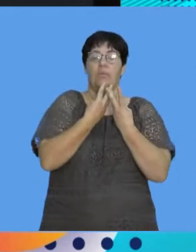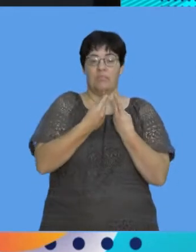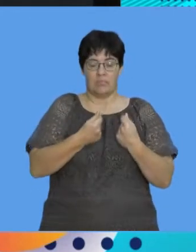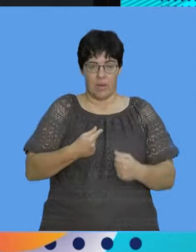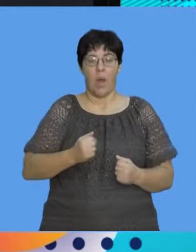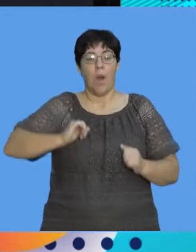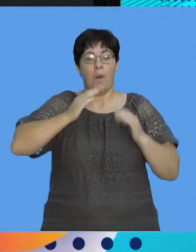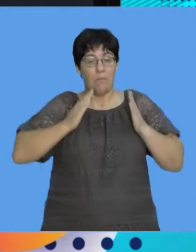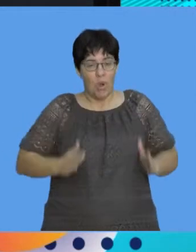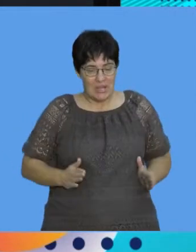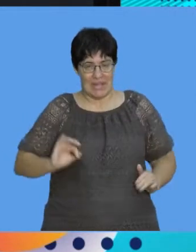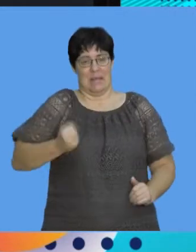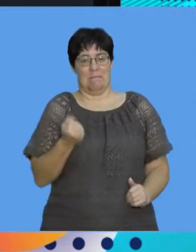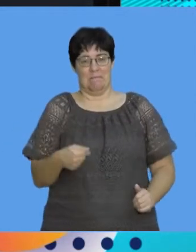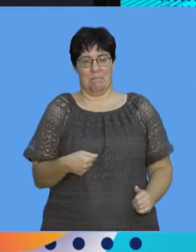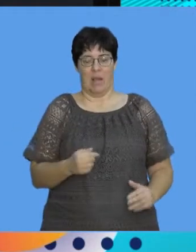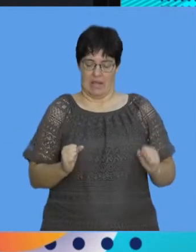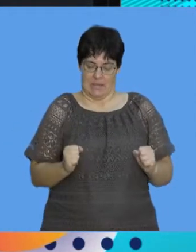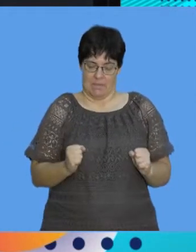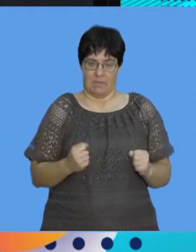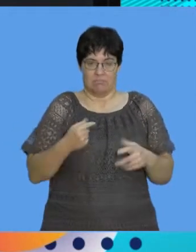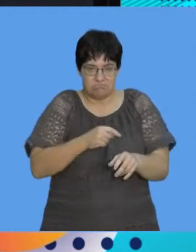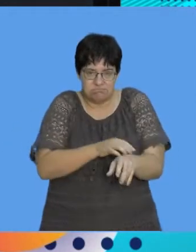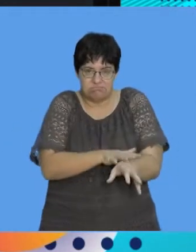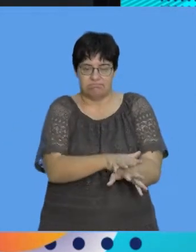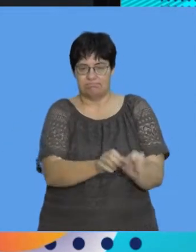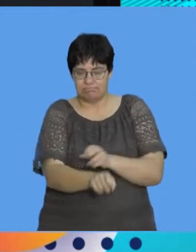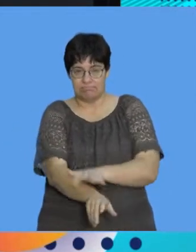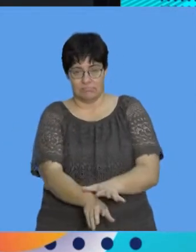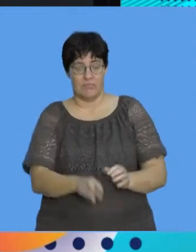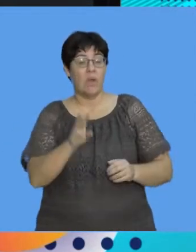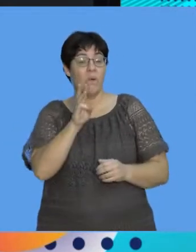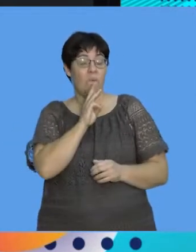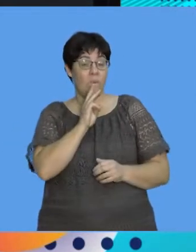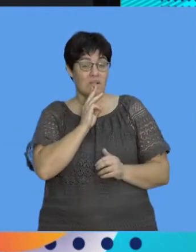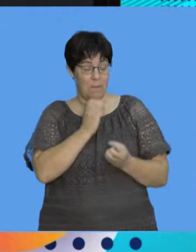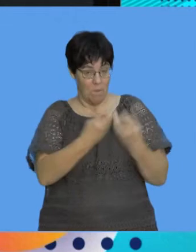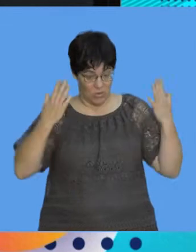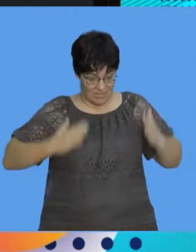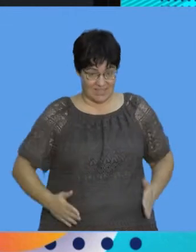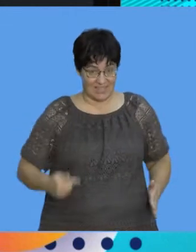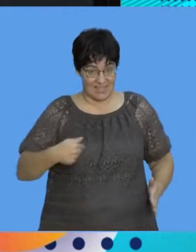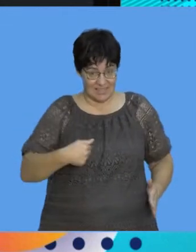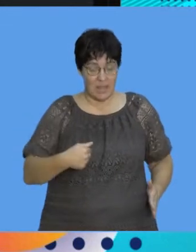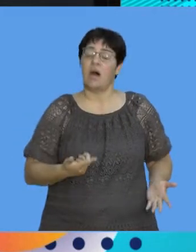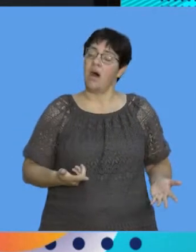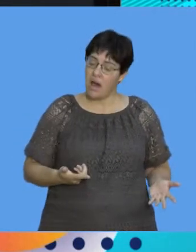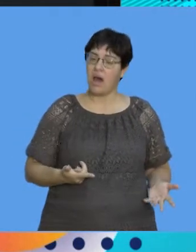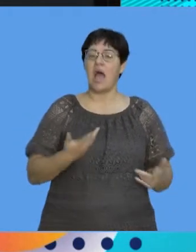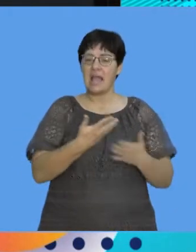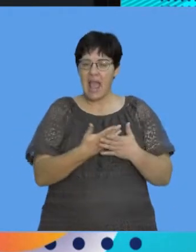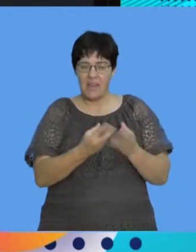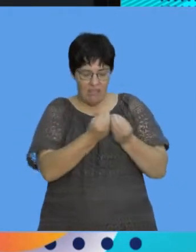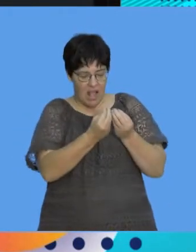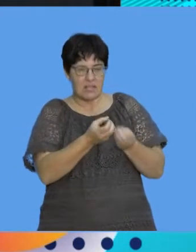it and you can hold it. Right, so if we have water, we make up most of our body is water, we can store a lot of that